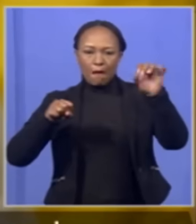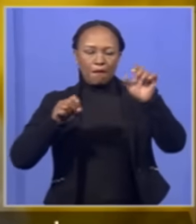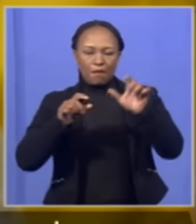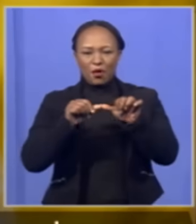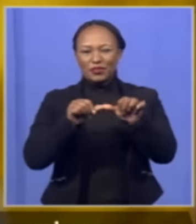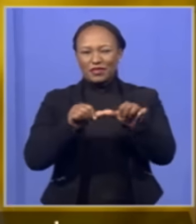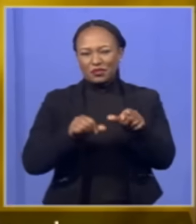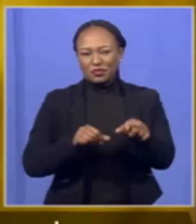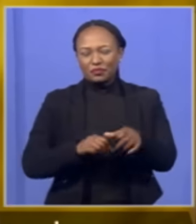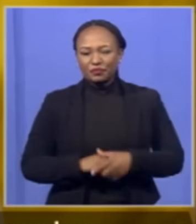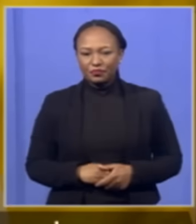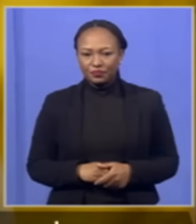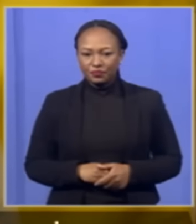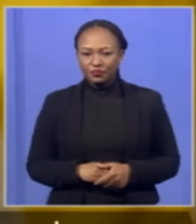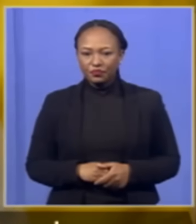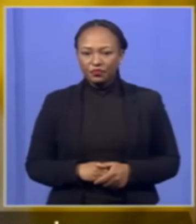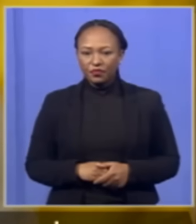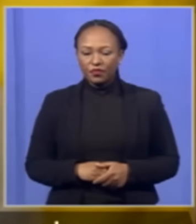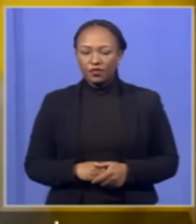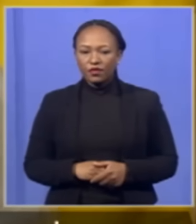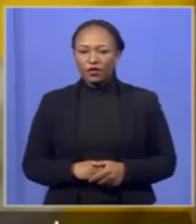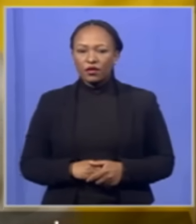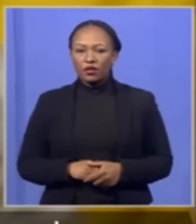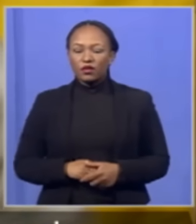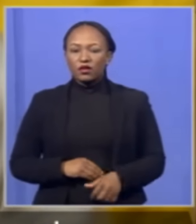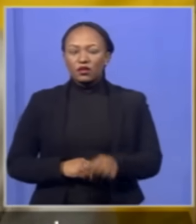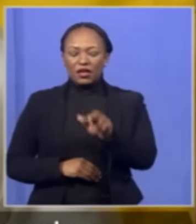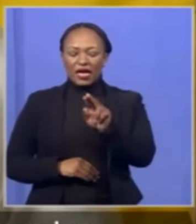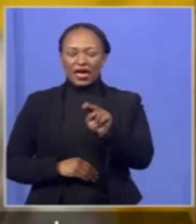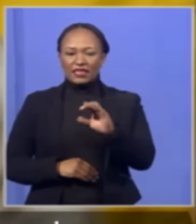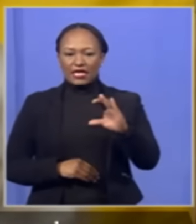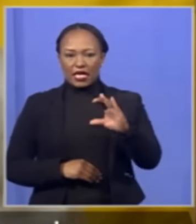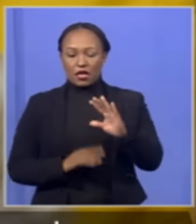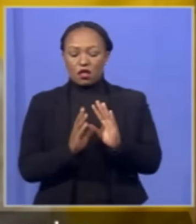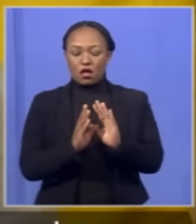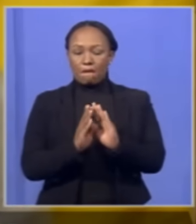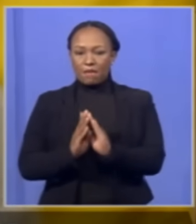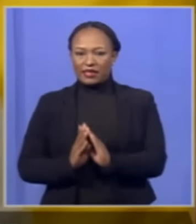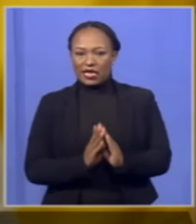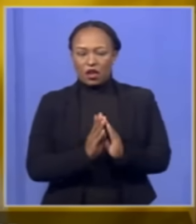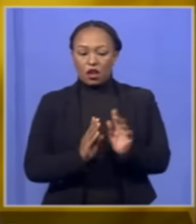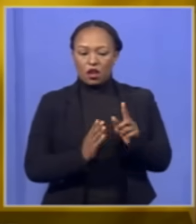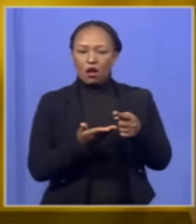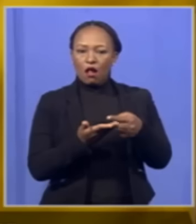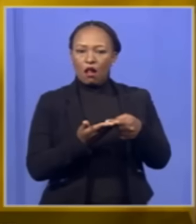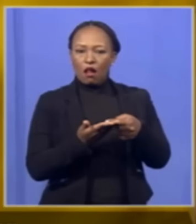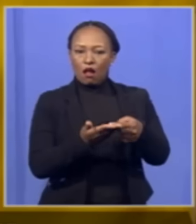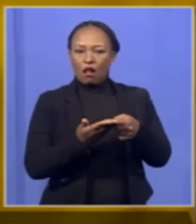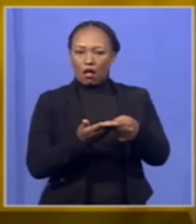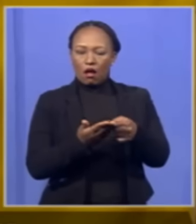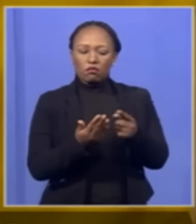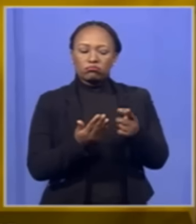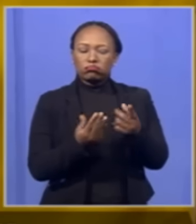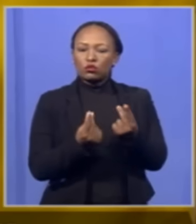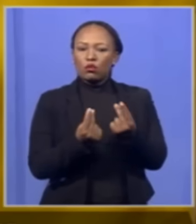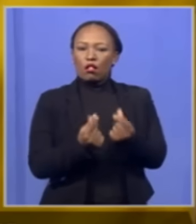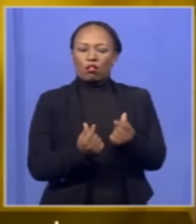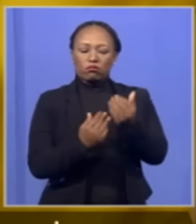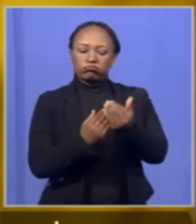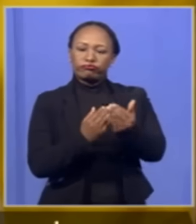The NEC discussions focus on a set of immediate and medium-term interventions aimed